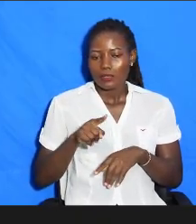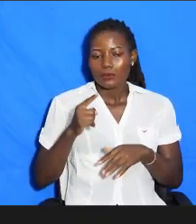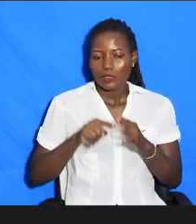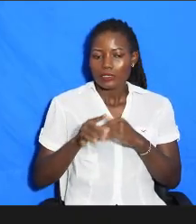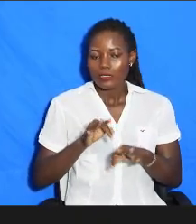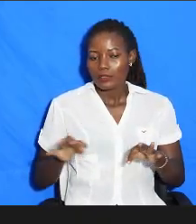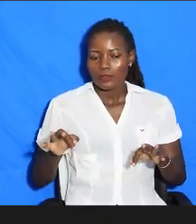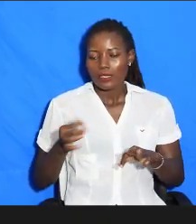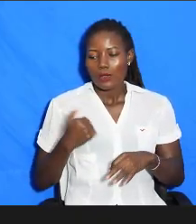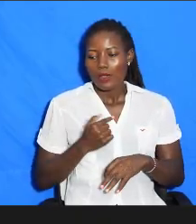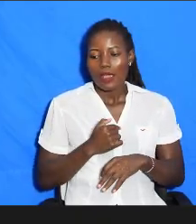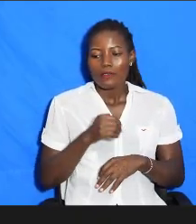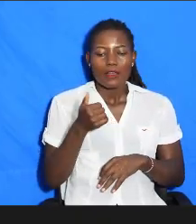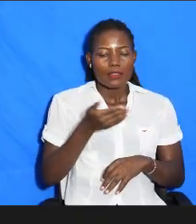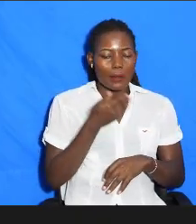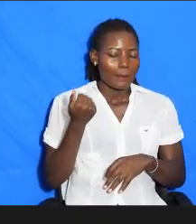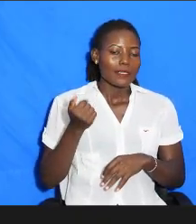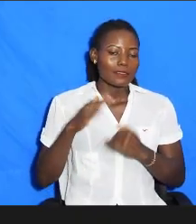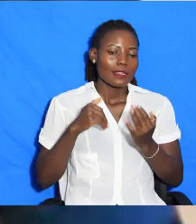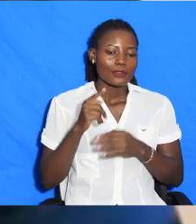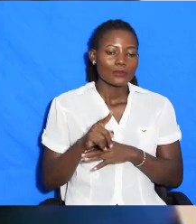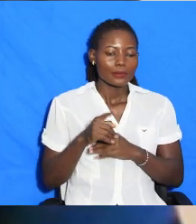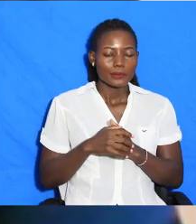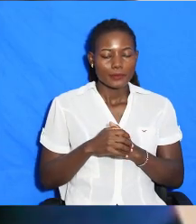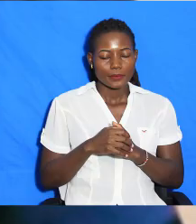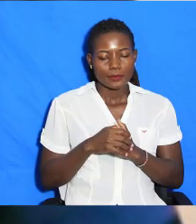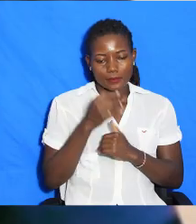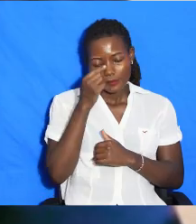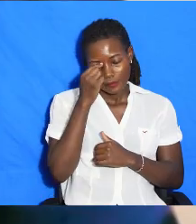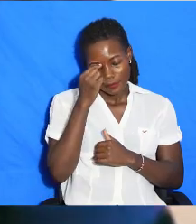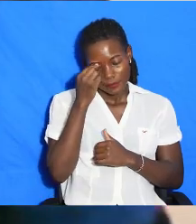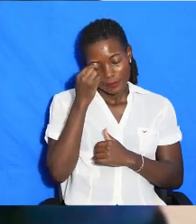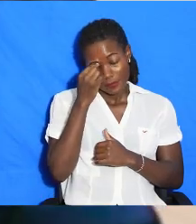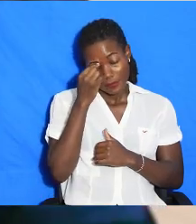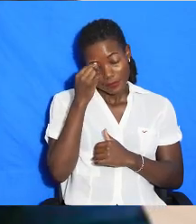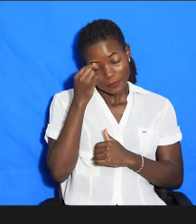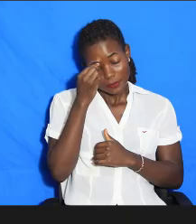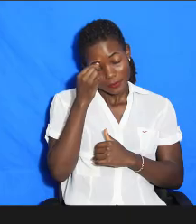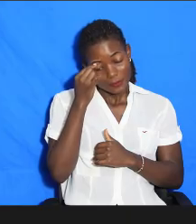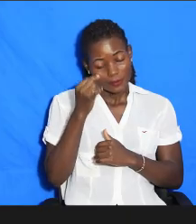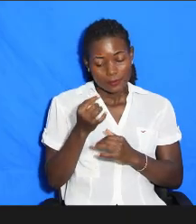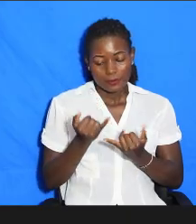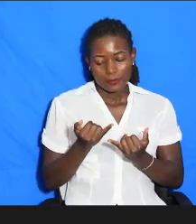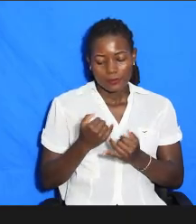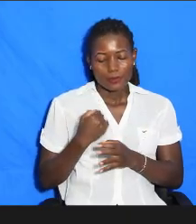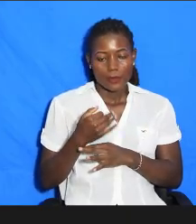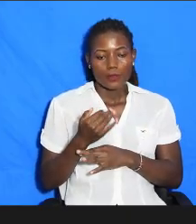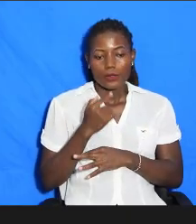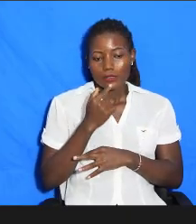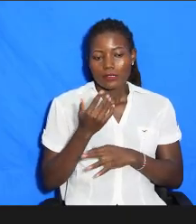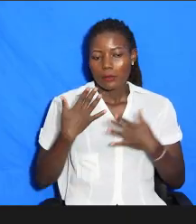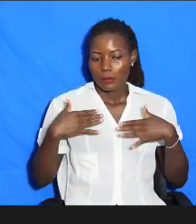best of the best. They are ahead of you. Yeah, some So people. Okay. Yeah, so I always tell people,